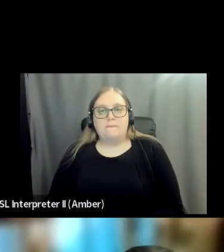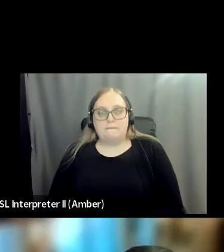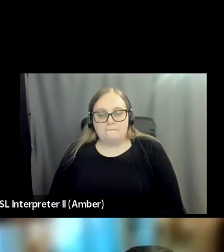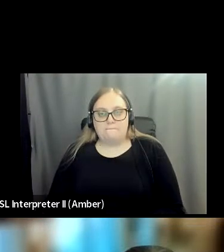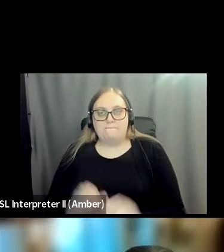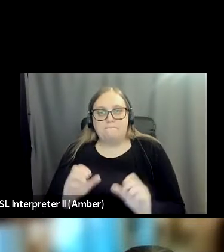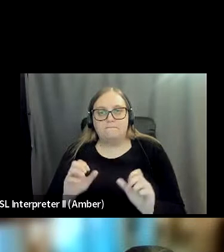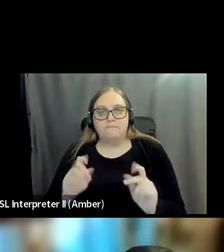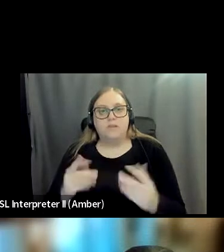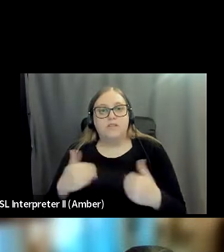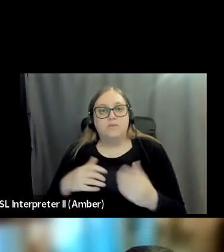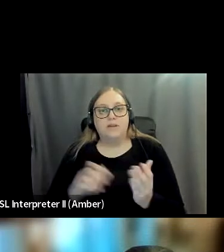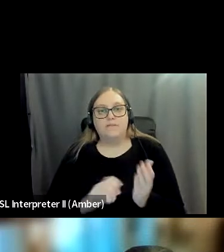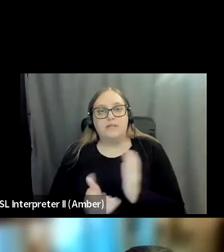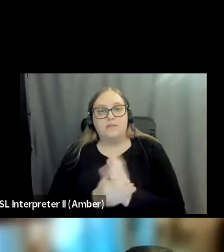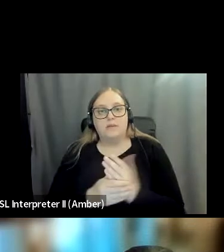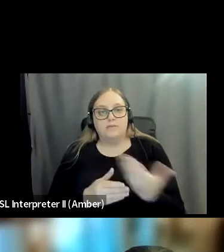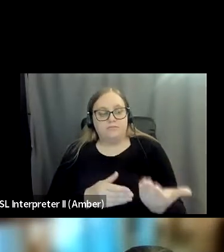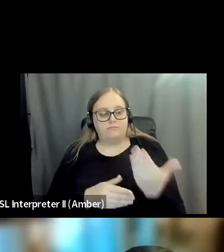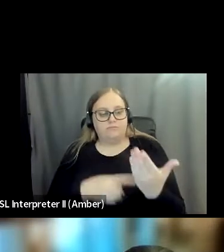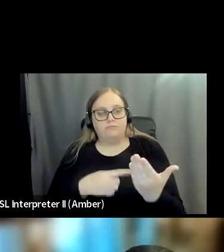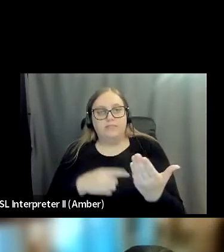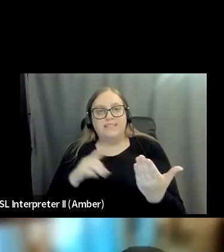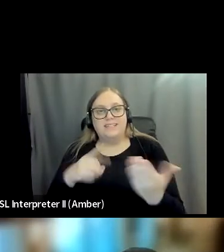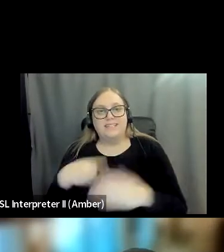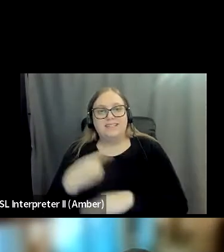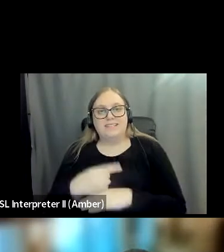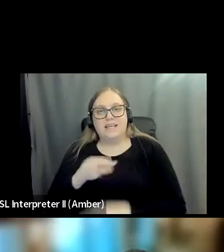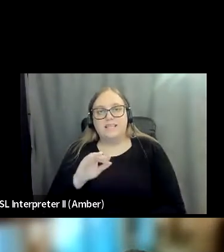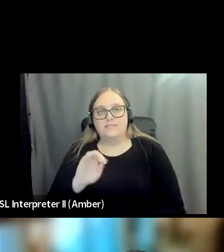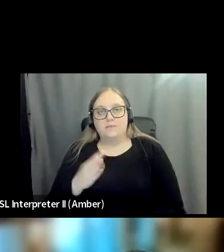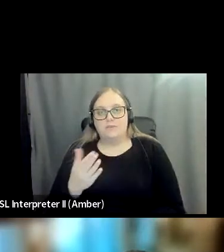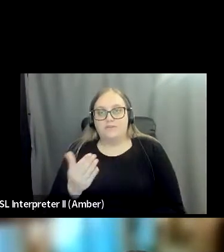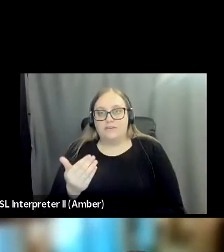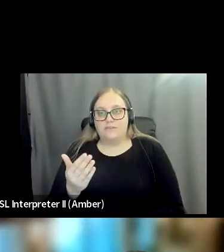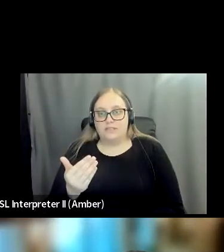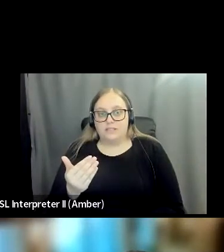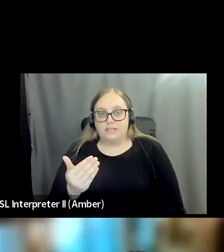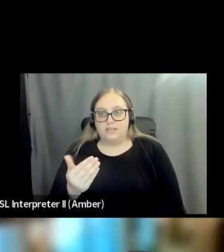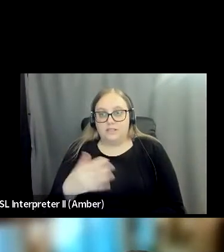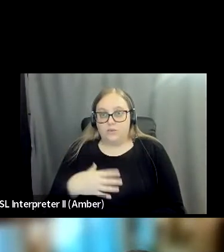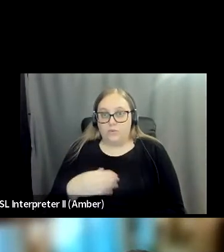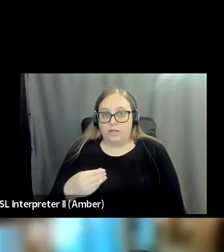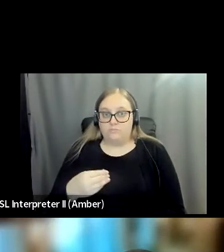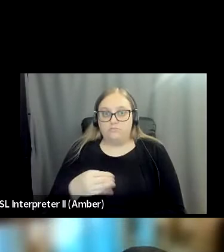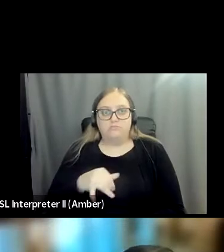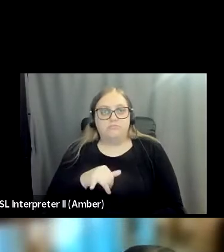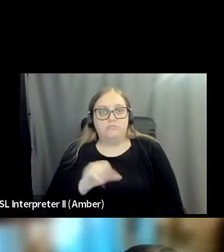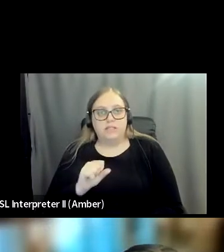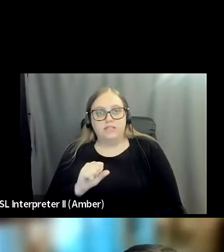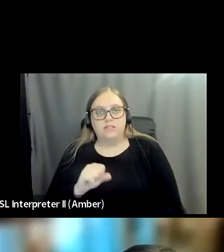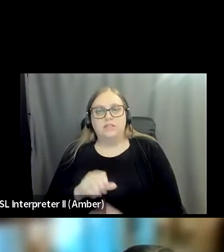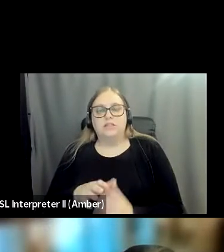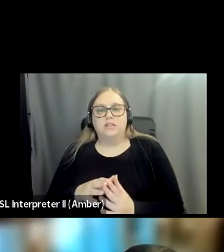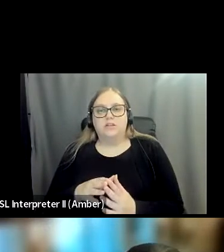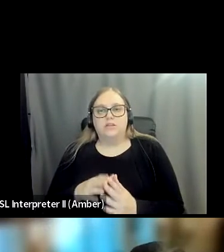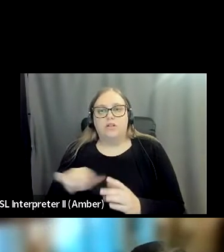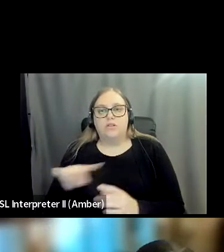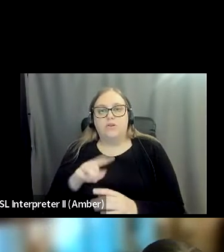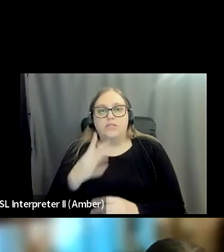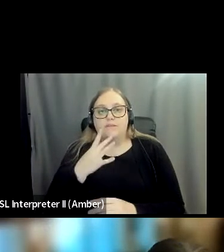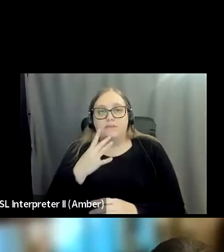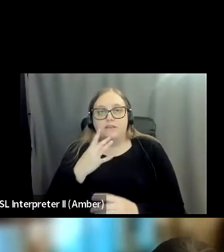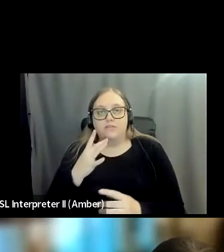We have the amendment before us. The date was February 15th. Is that correct, Councilmember White? Correct, Chairman. All those in favor of